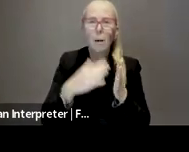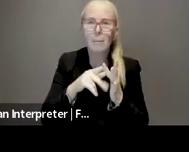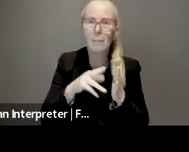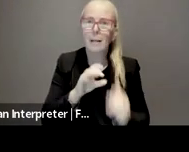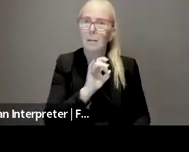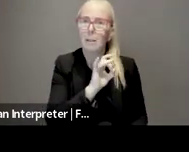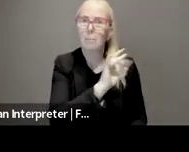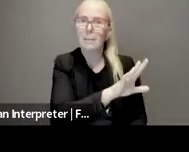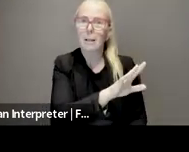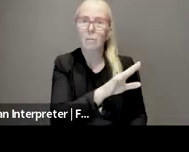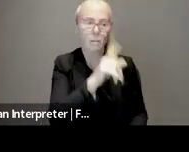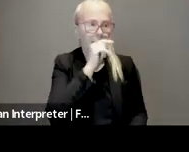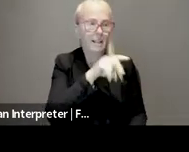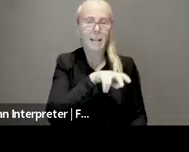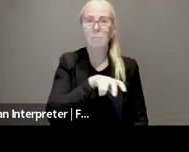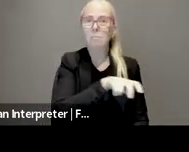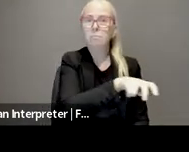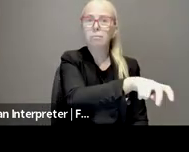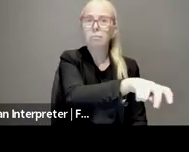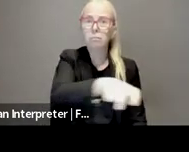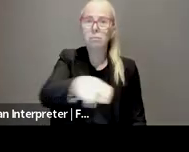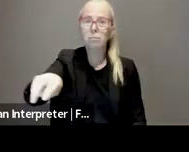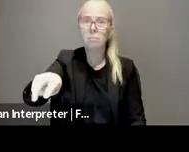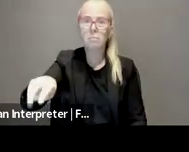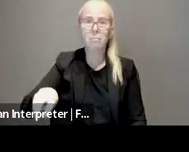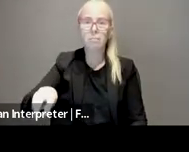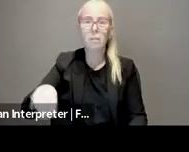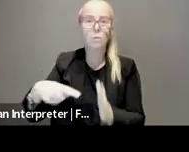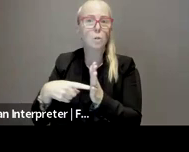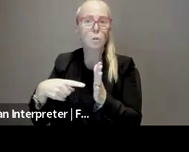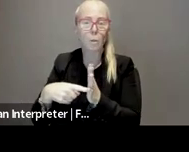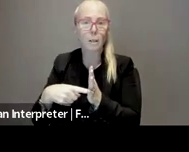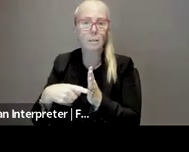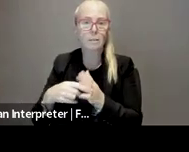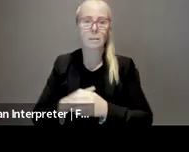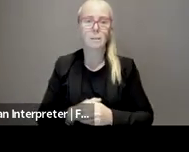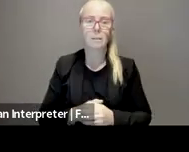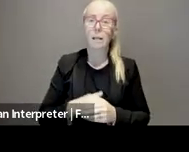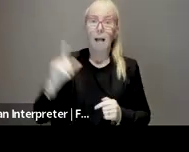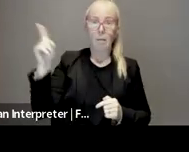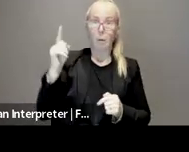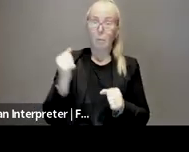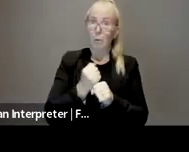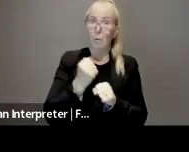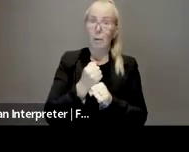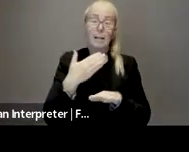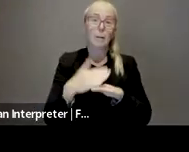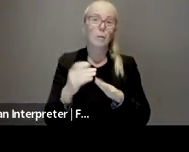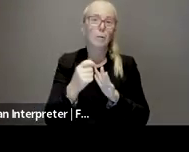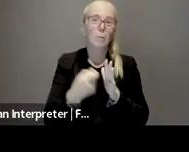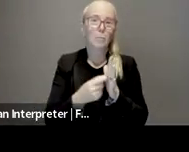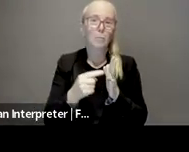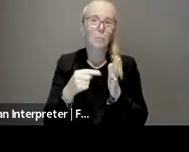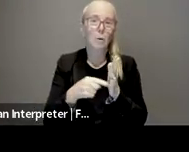kitchen. We are currently developing a new prototype and would greatly appreciate feedback from people who faced this